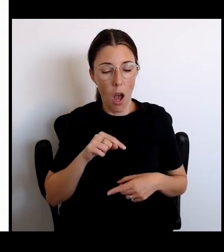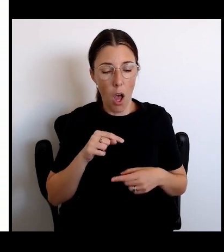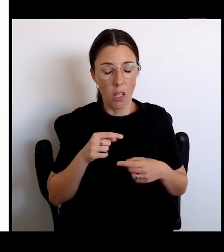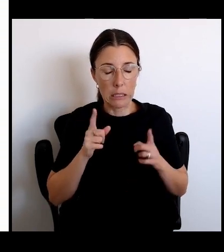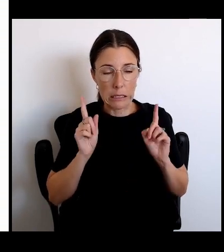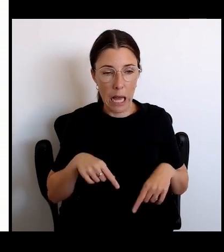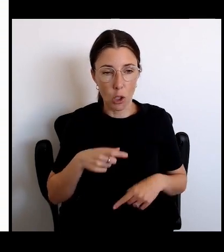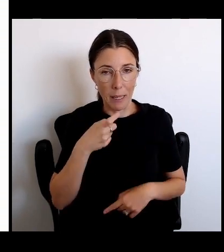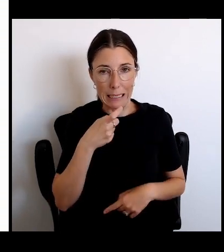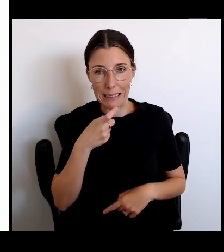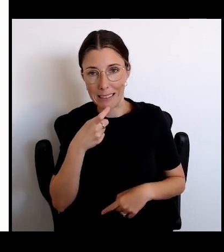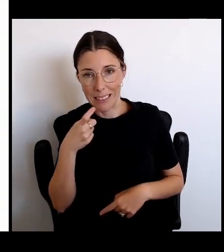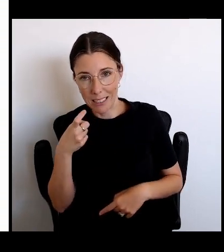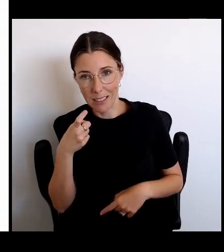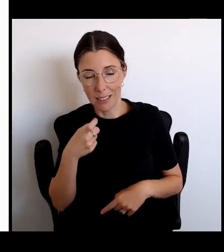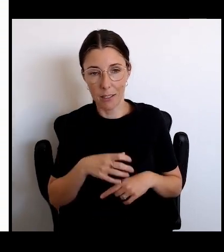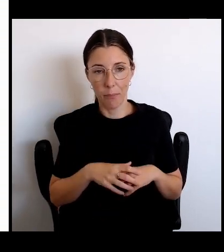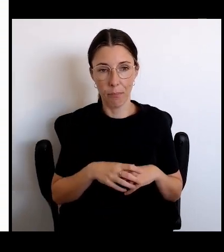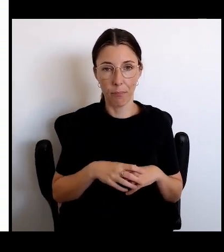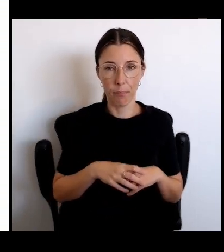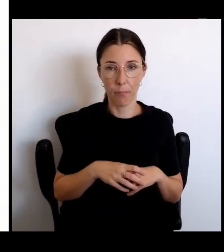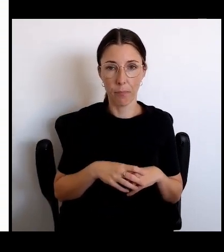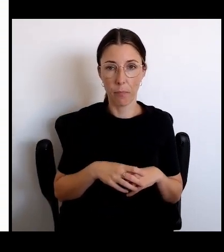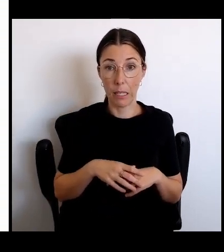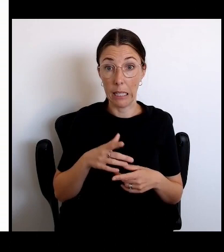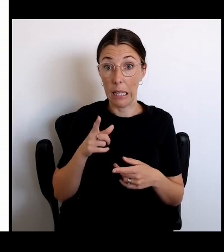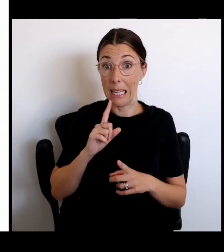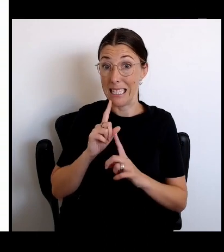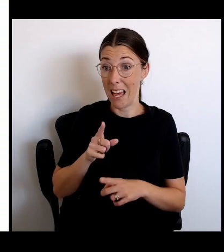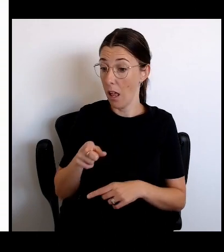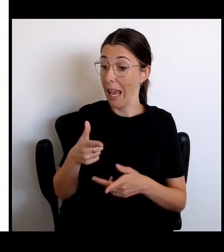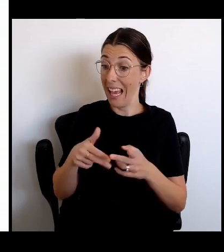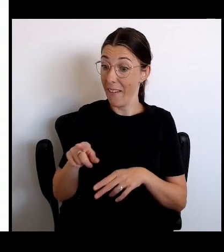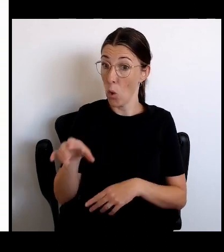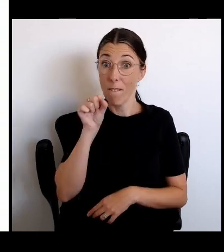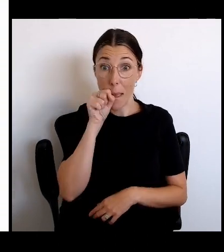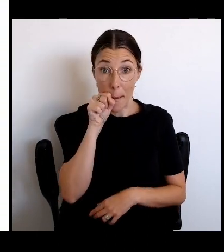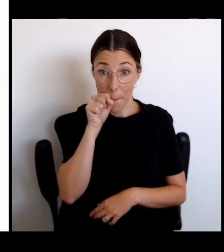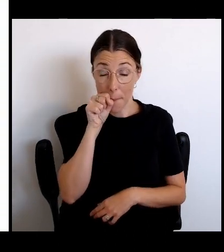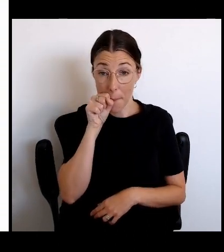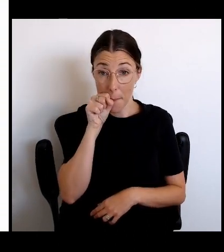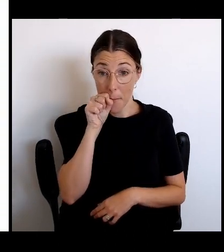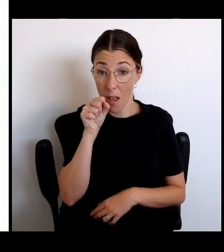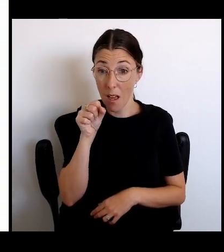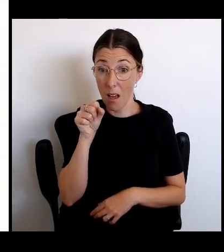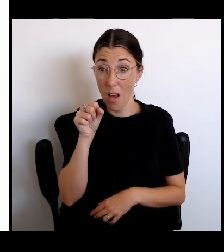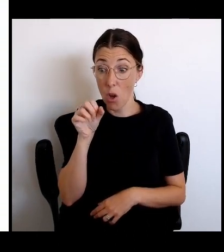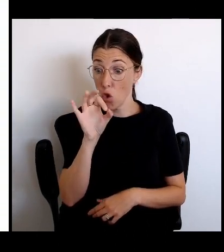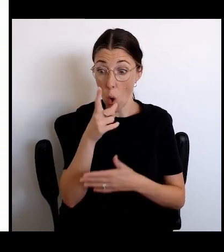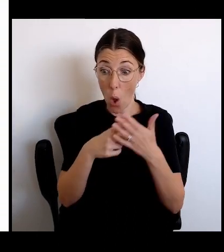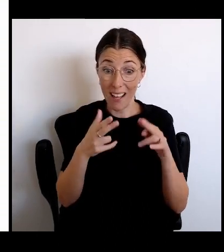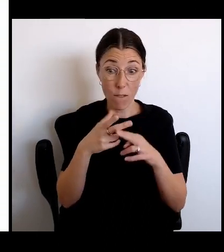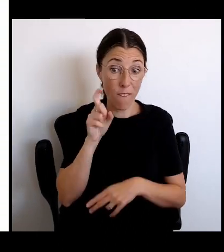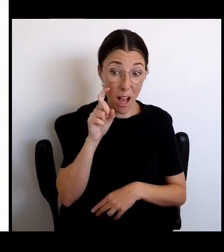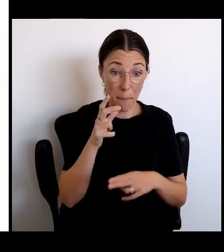with this group that if you're vaping and it's for reasons other than fun, then you need to really be, this is a red flag and a watch